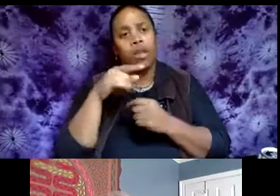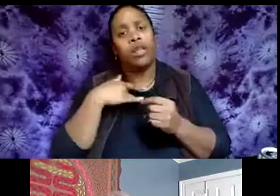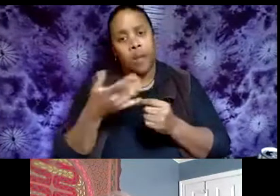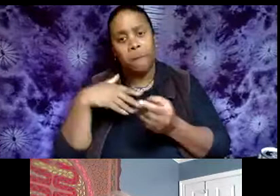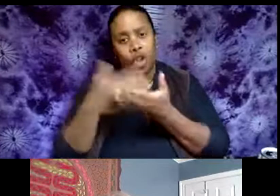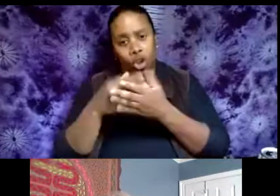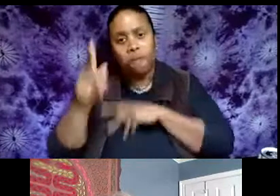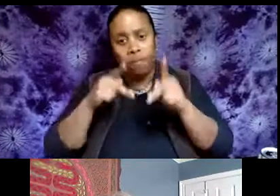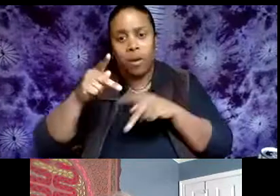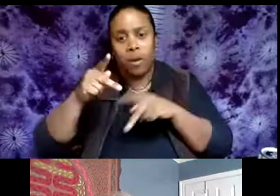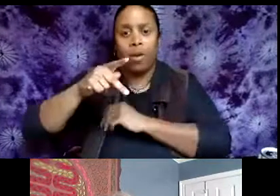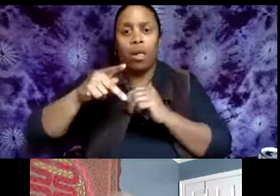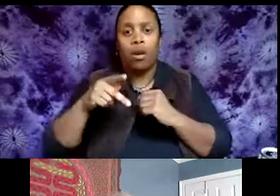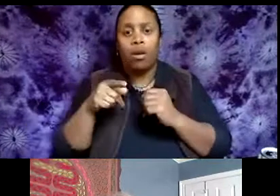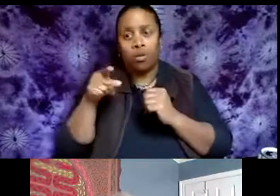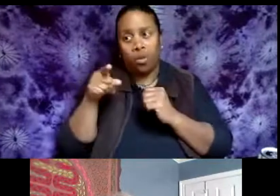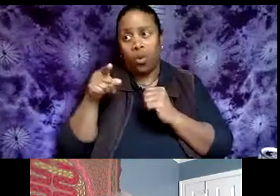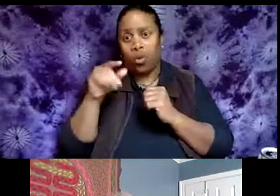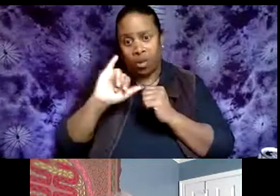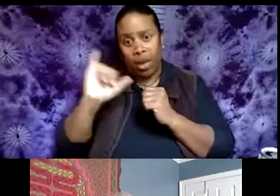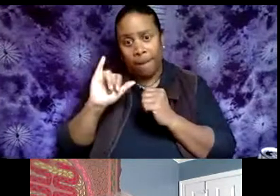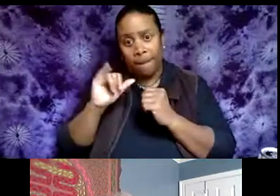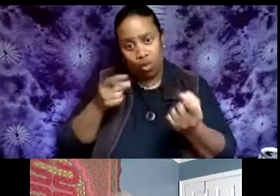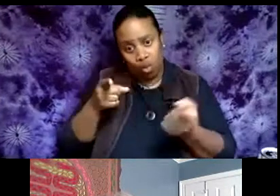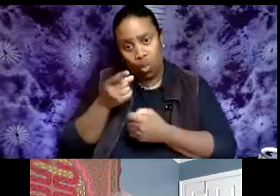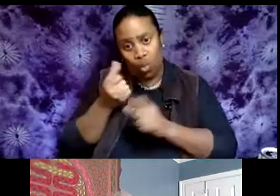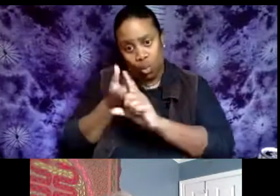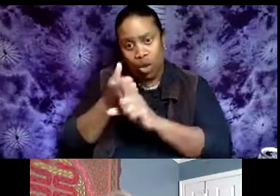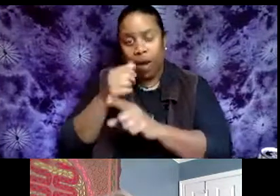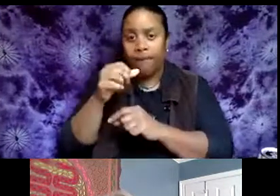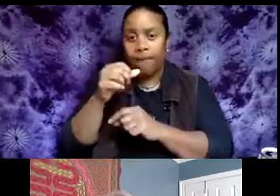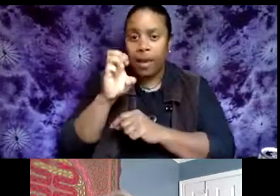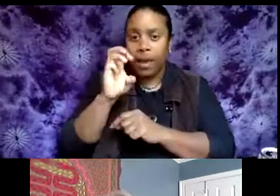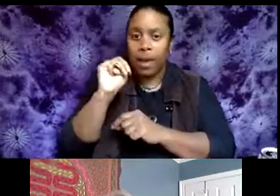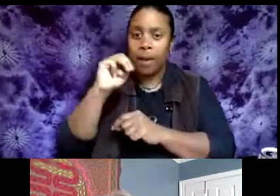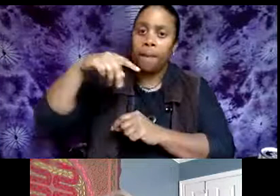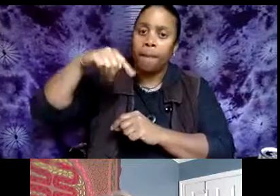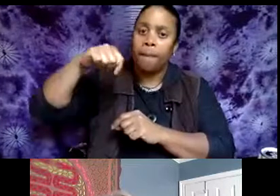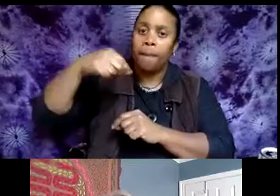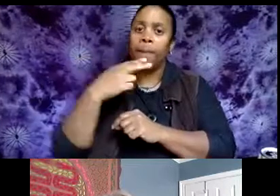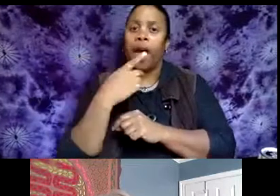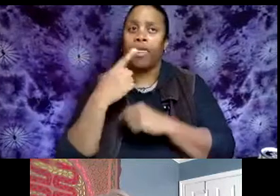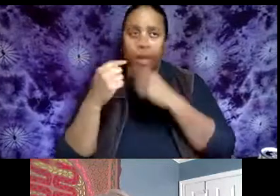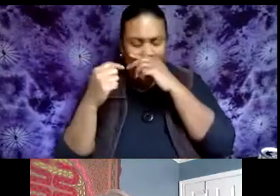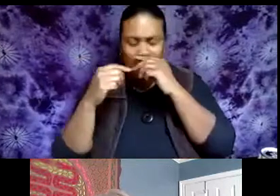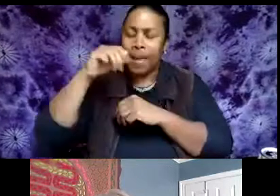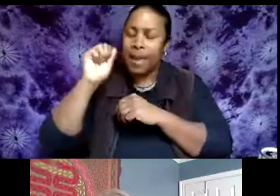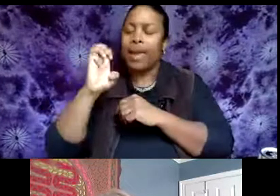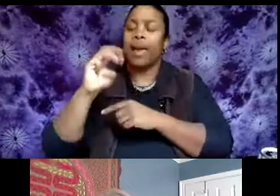there. You are one of them, and you'll find them, and just know that this is a part of the journey, but you'll get there.